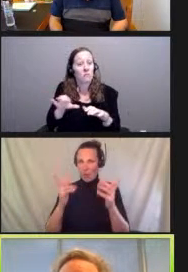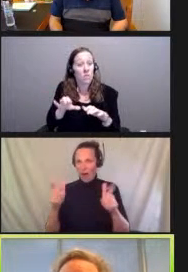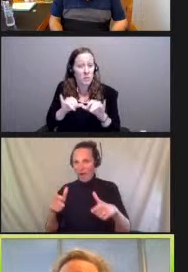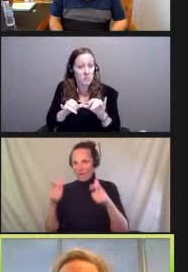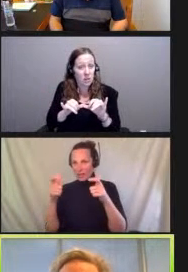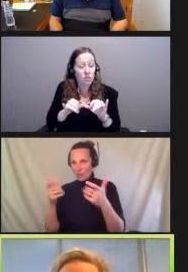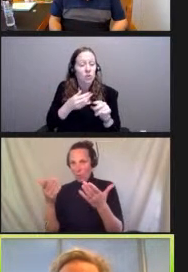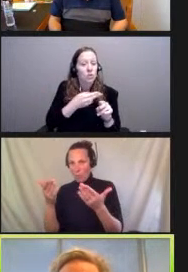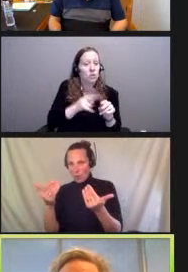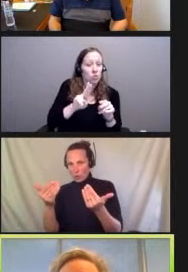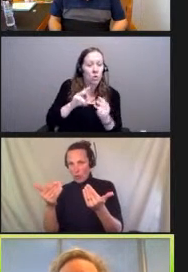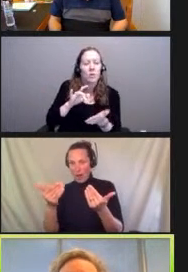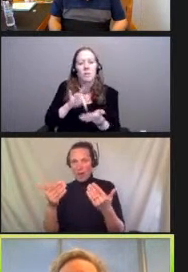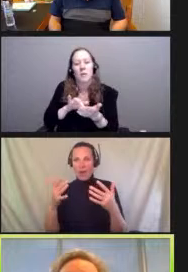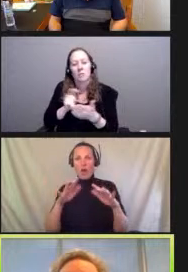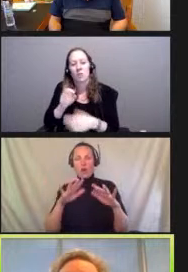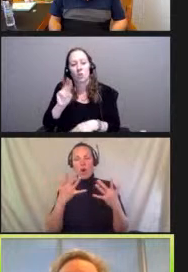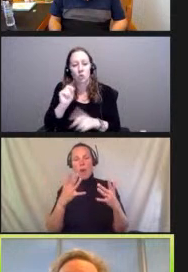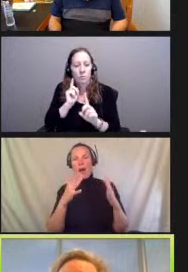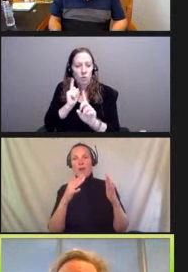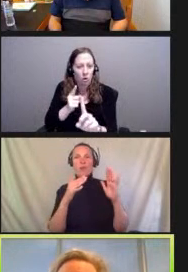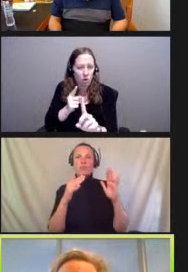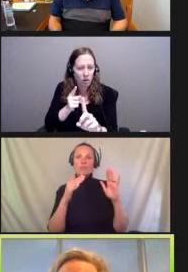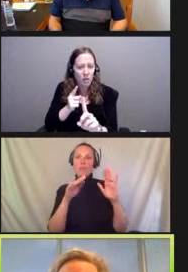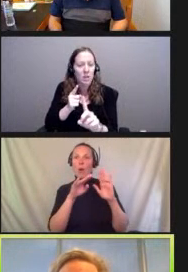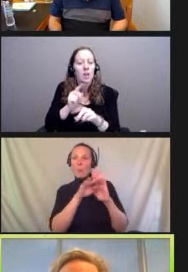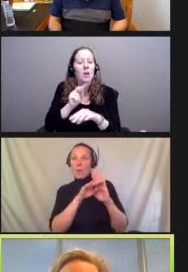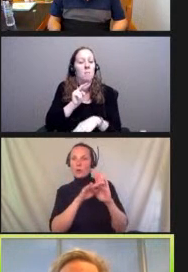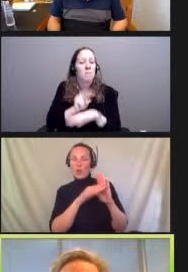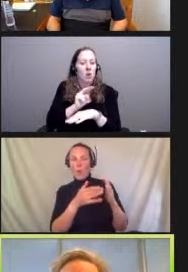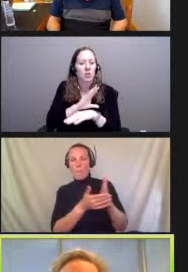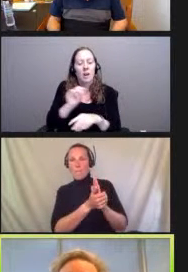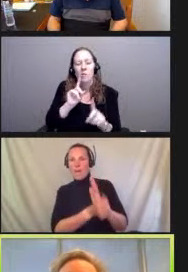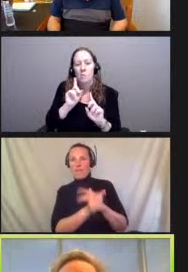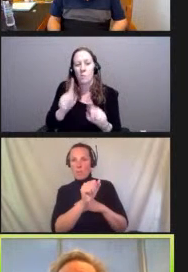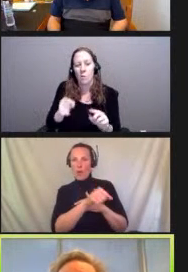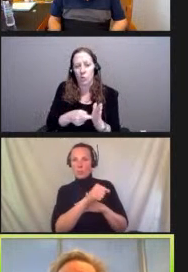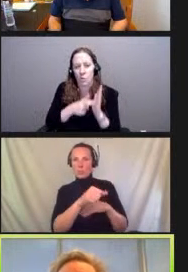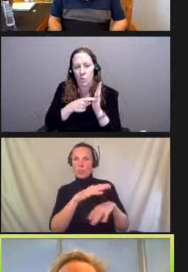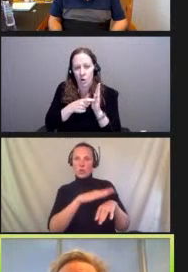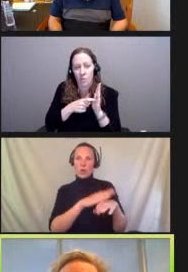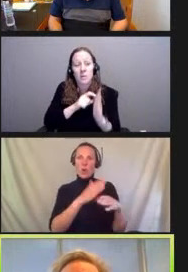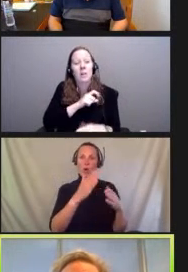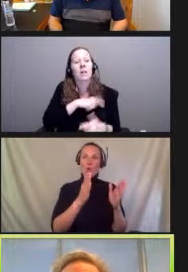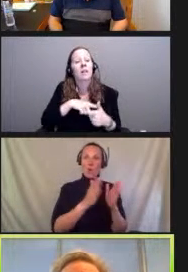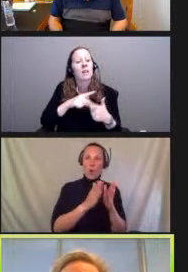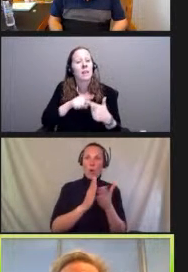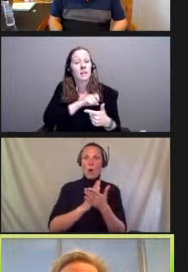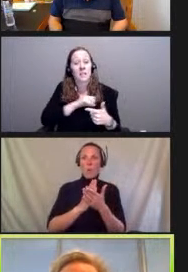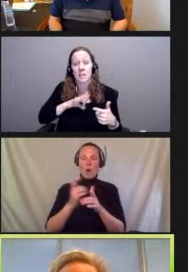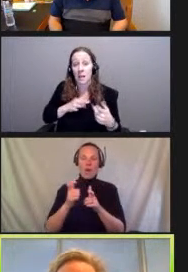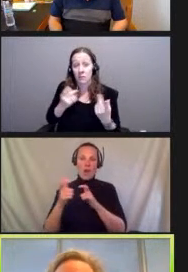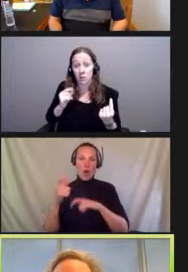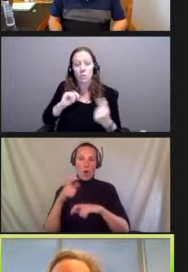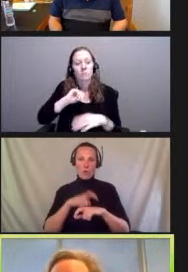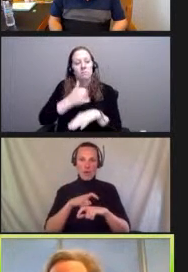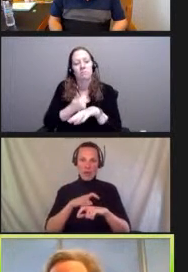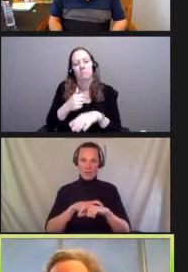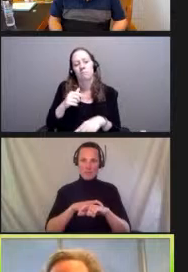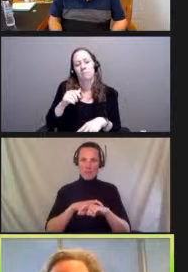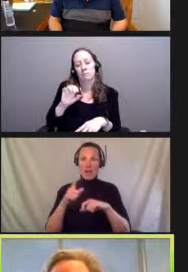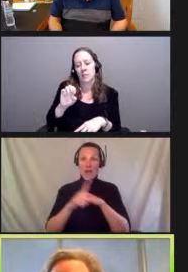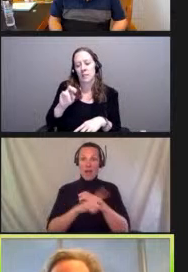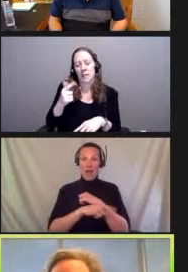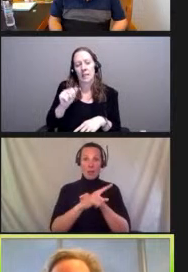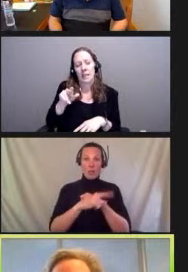and medium-term targets, and a monitoring and reporting requirements. Staff will then launch Engagement Series 3 to gather